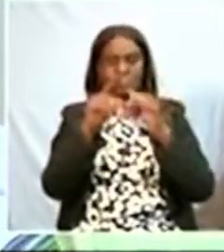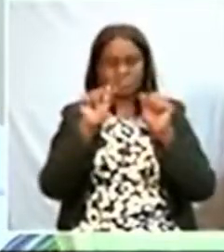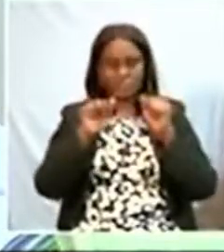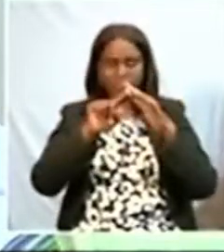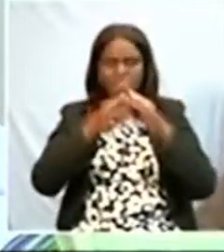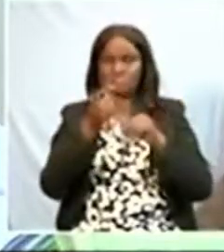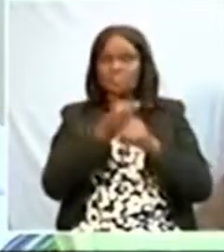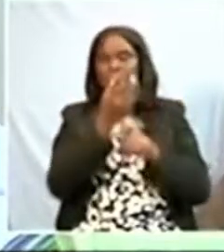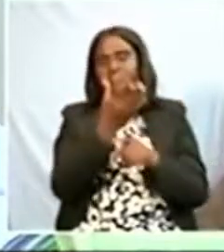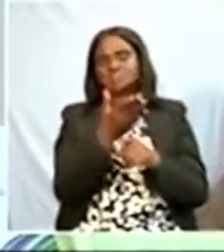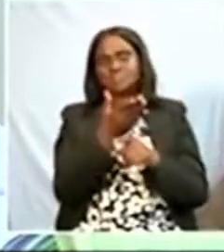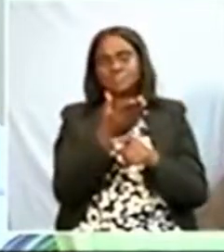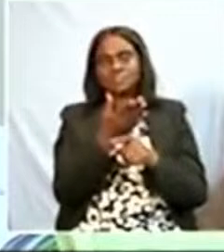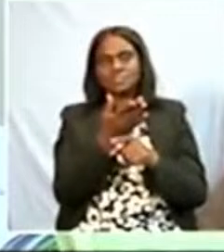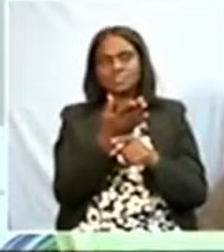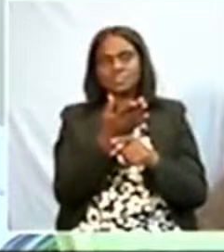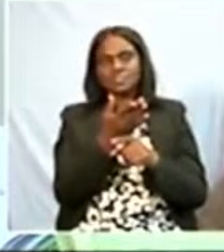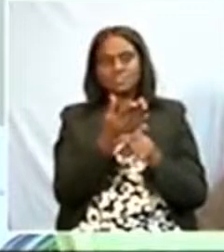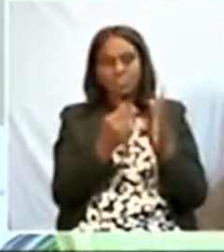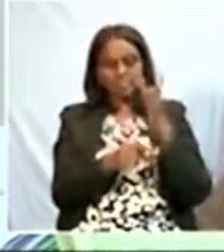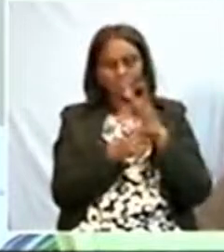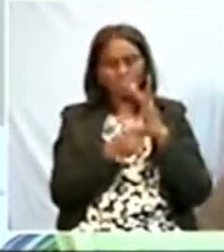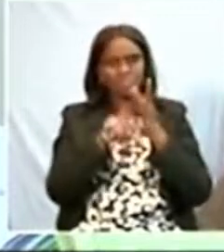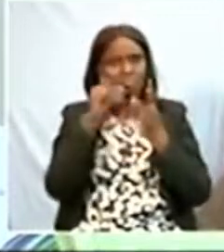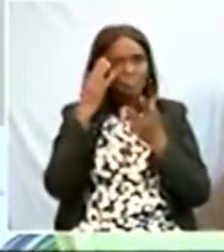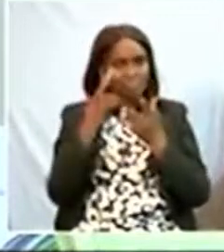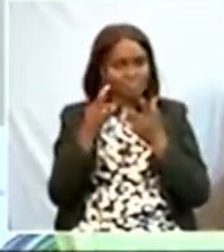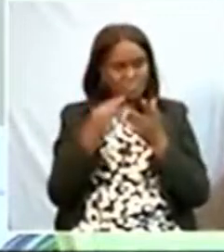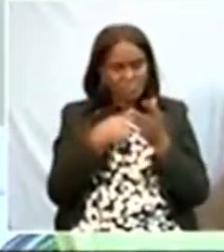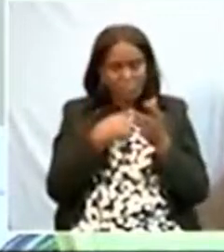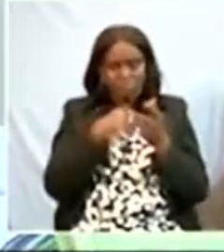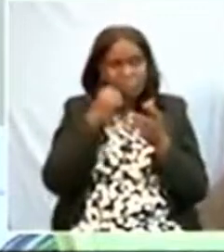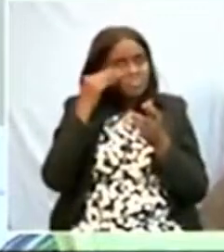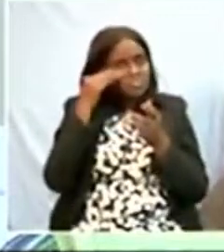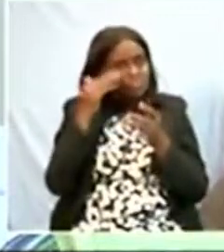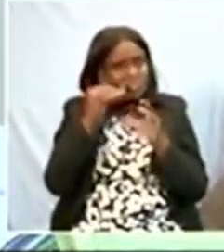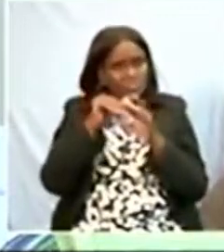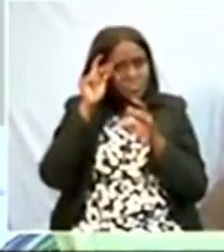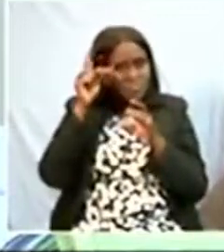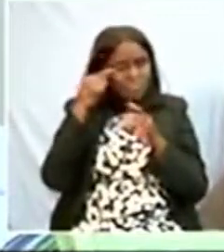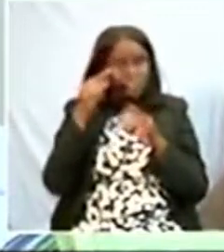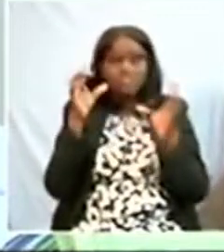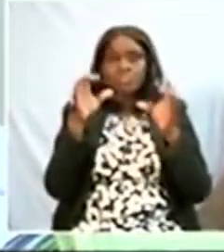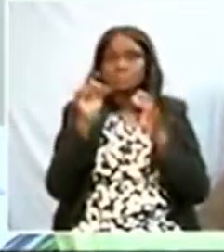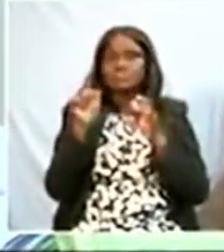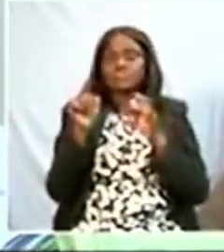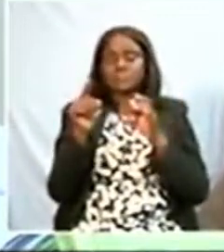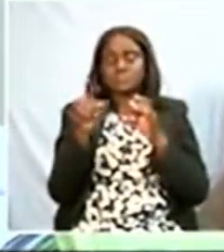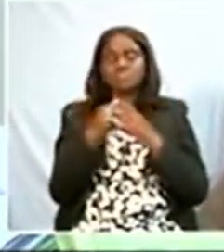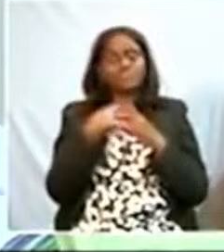there. As town clerk, I don't know, in Kitwe for a city council.